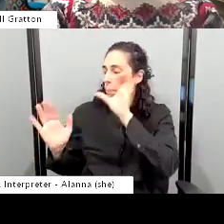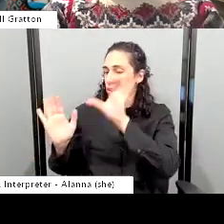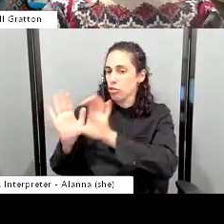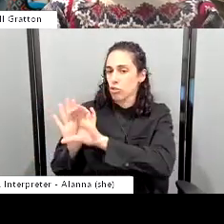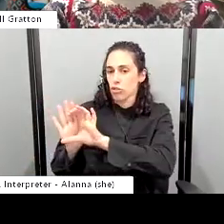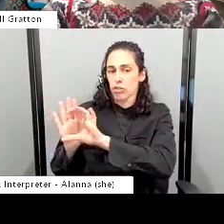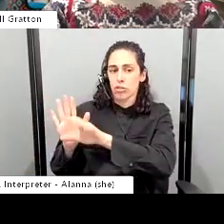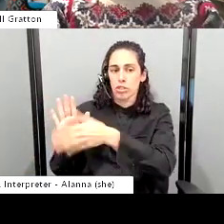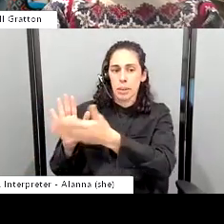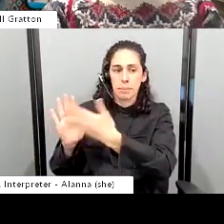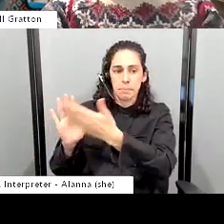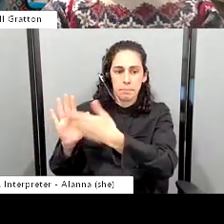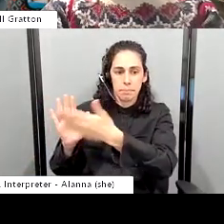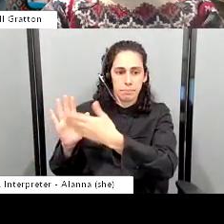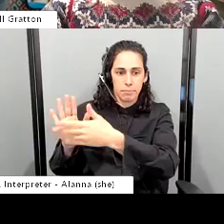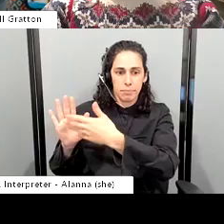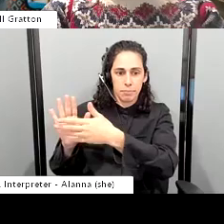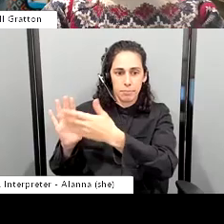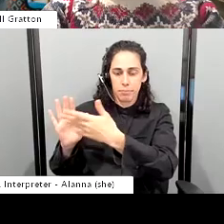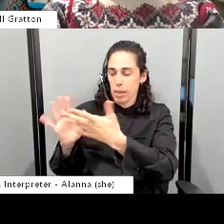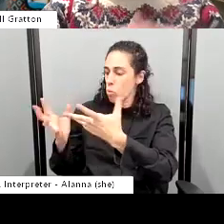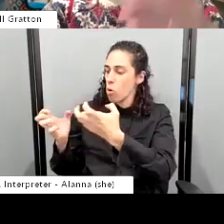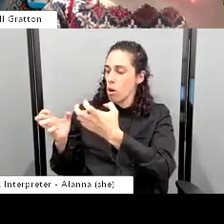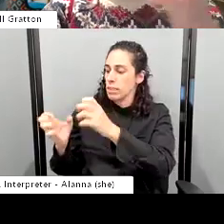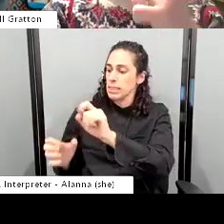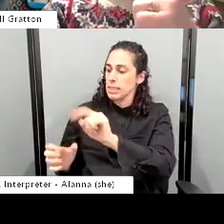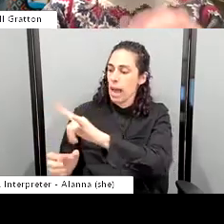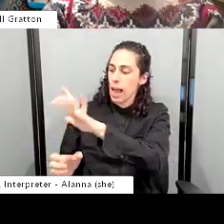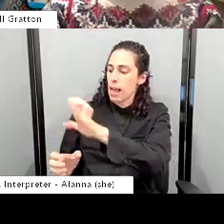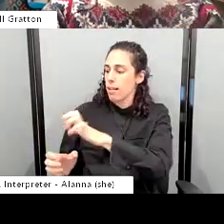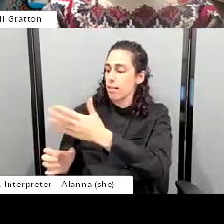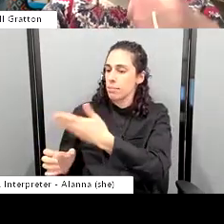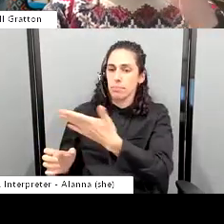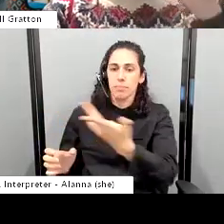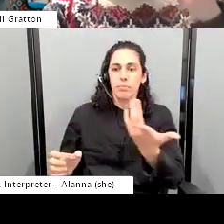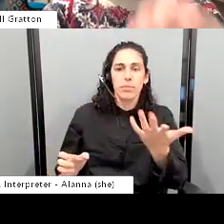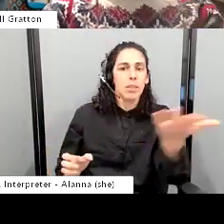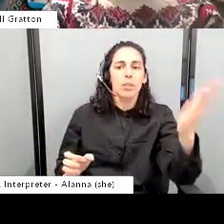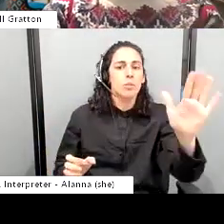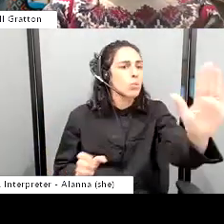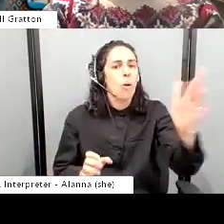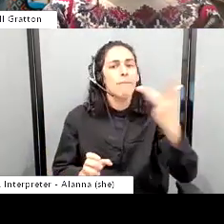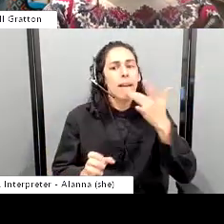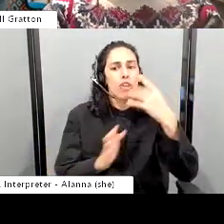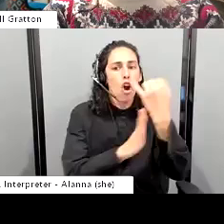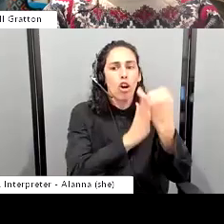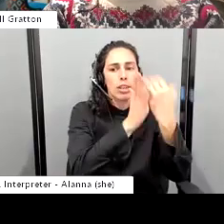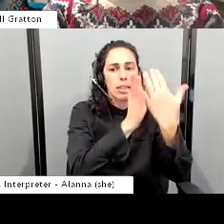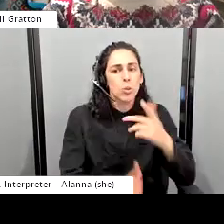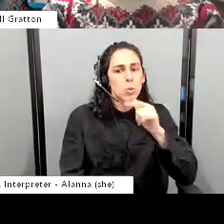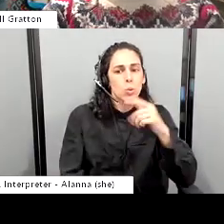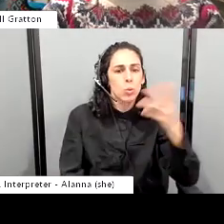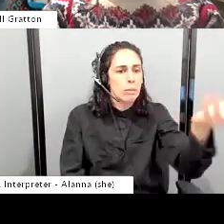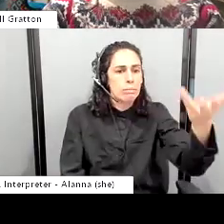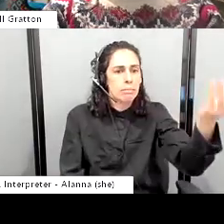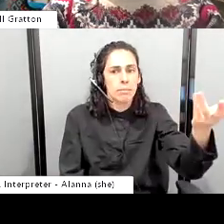make it in the style of, who's your favorite artist, Janice? Your favorite painter? Oh, I